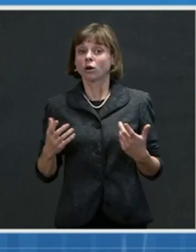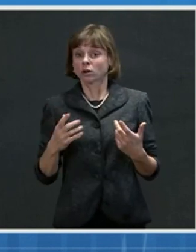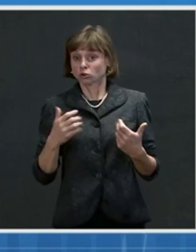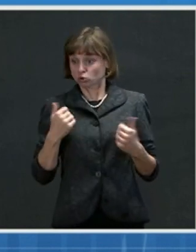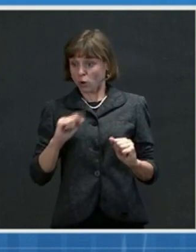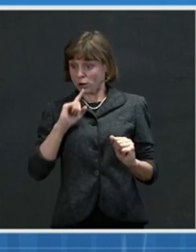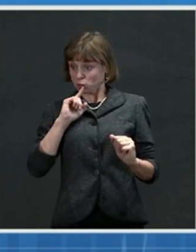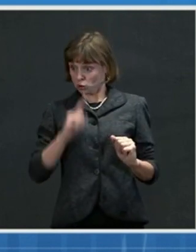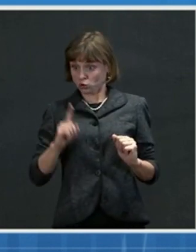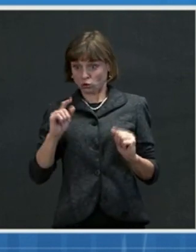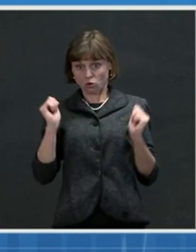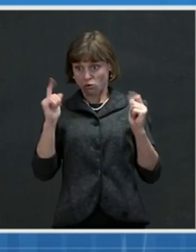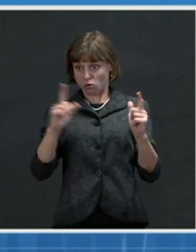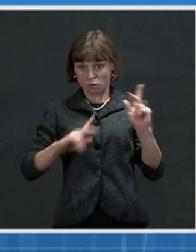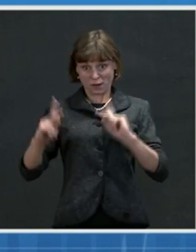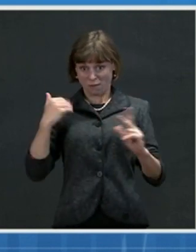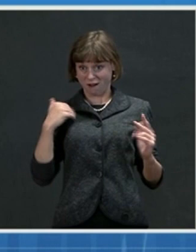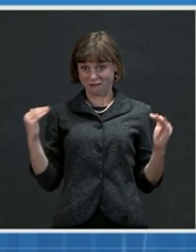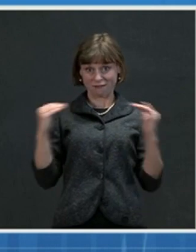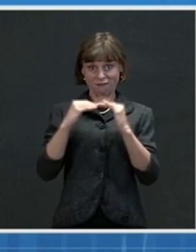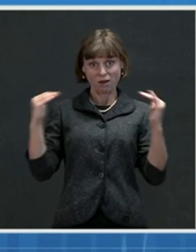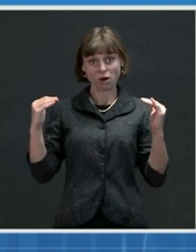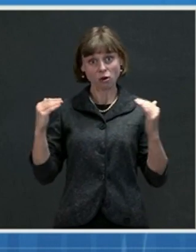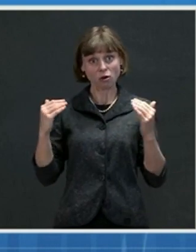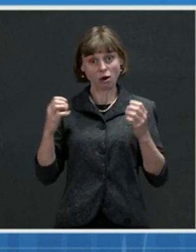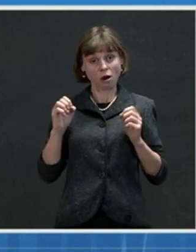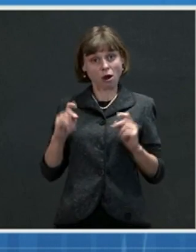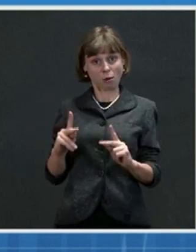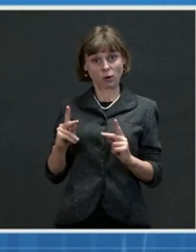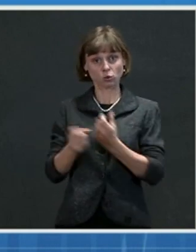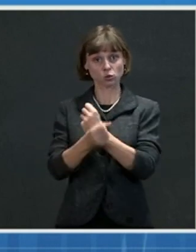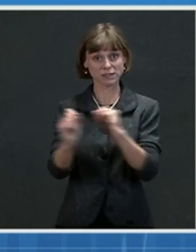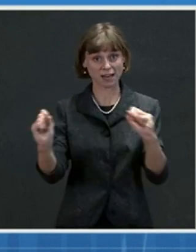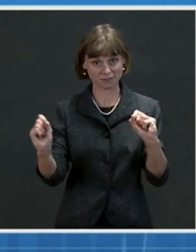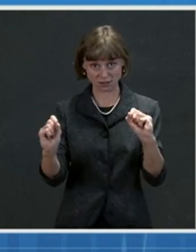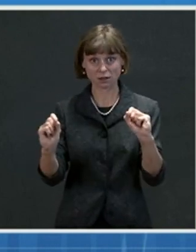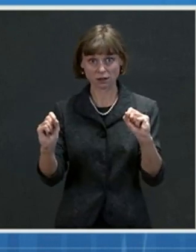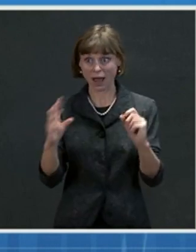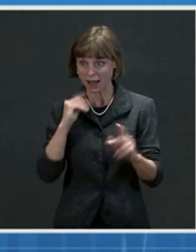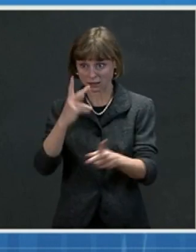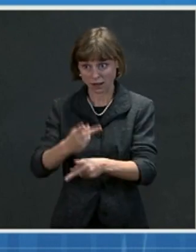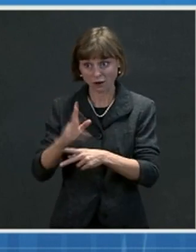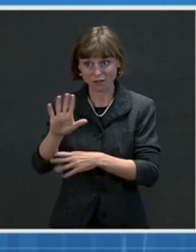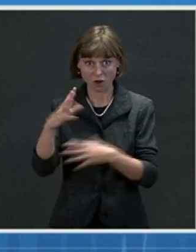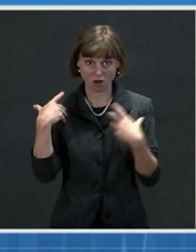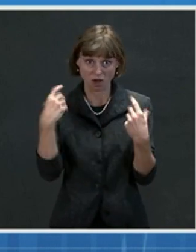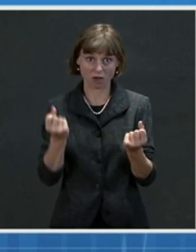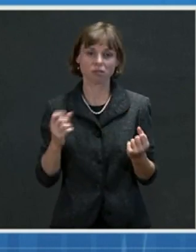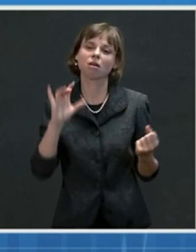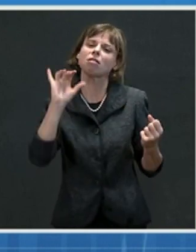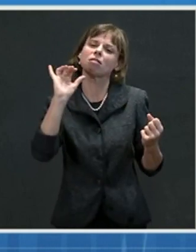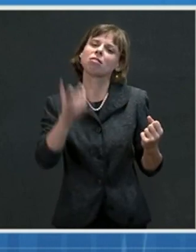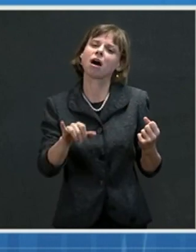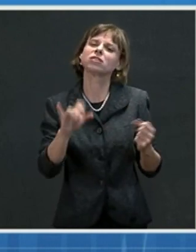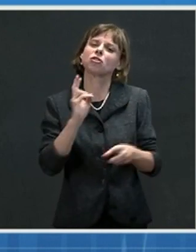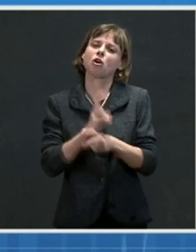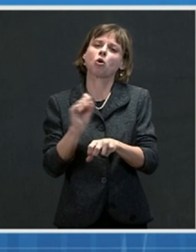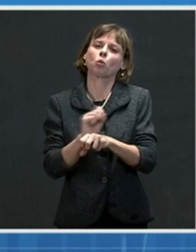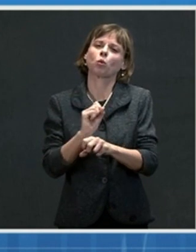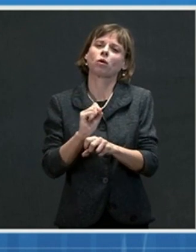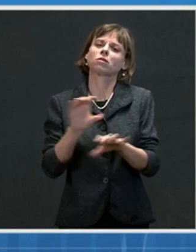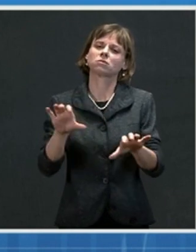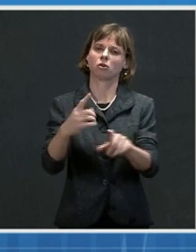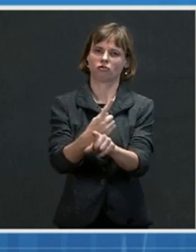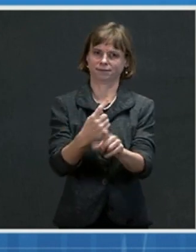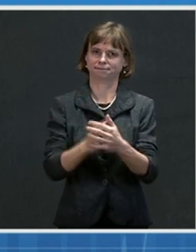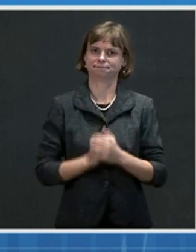stay safe or to regain their health, well, that's the hard work done the right way. So President Biden and Vice President Harris have made